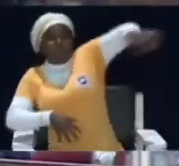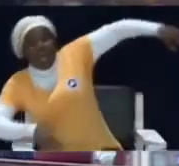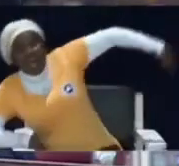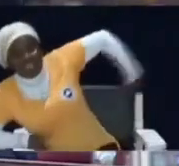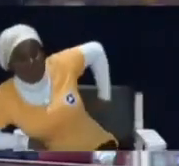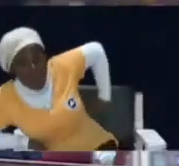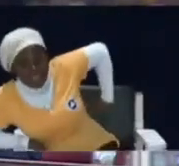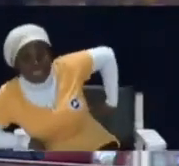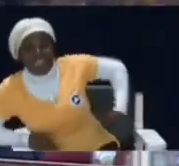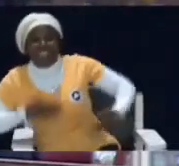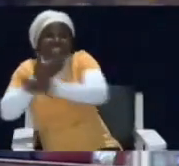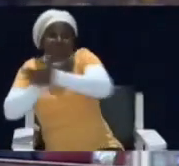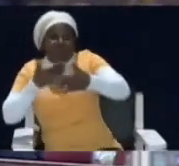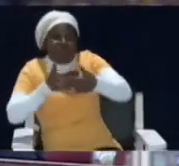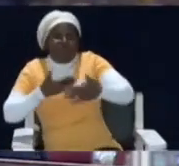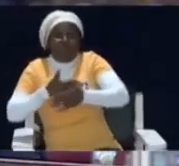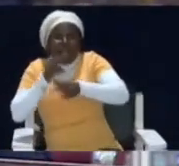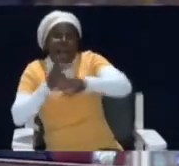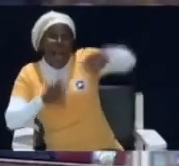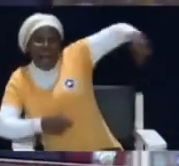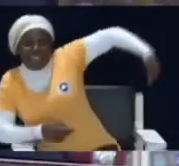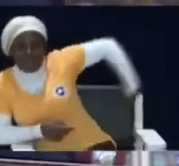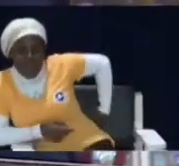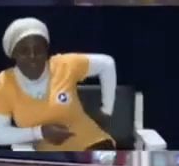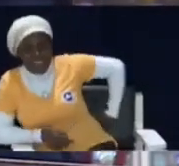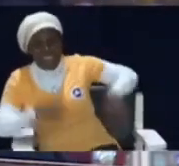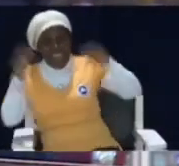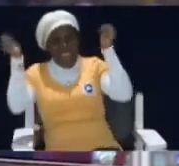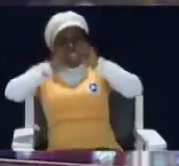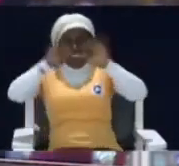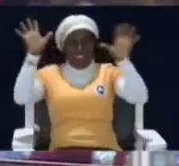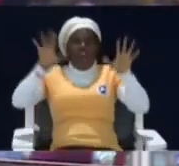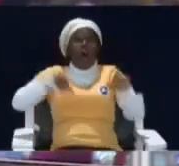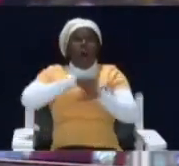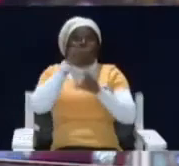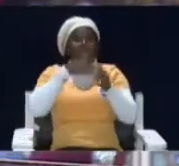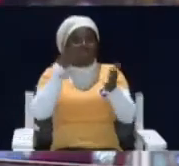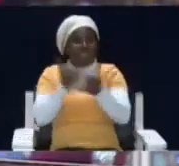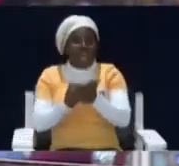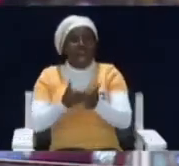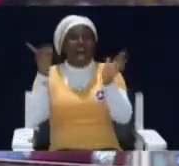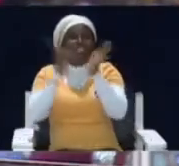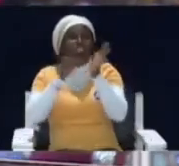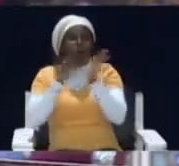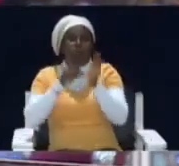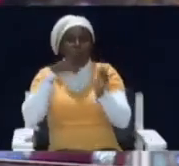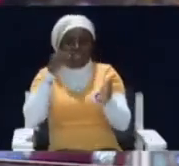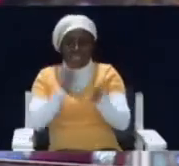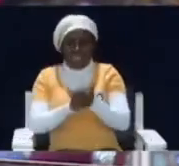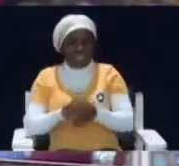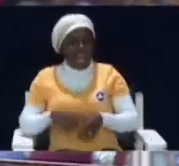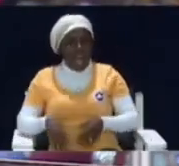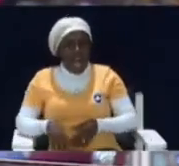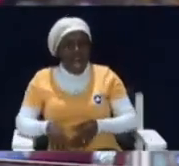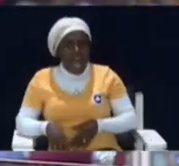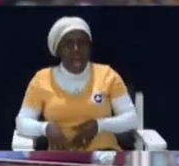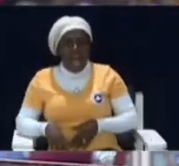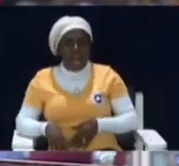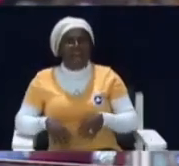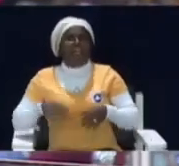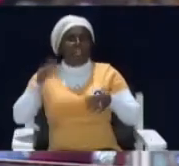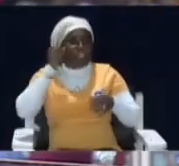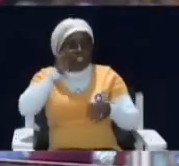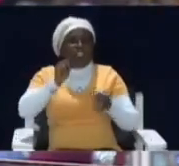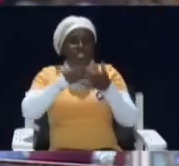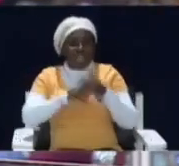Hallelujah. That's how she... But when she got there, the doctor said she was too stiff. So she has to be walking up and down. She